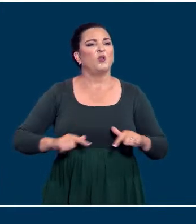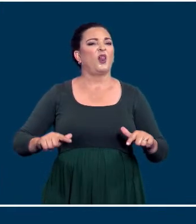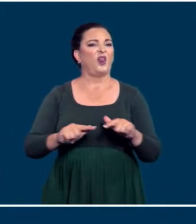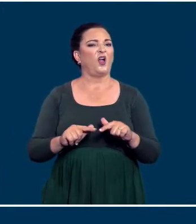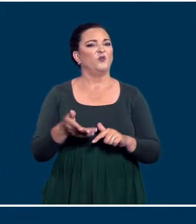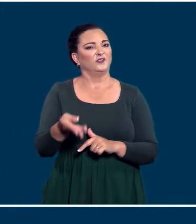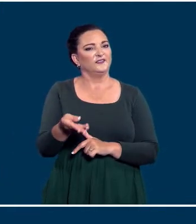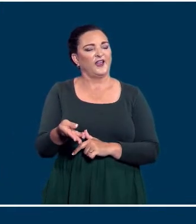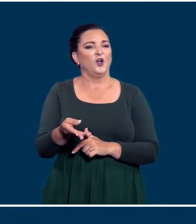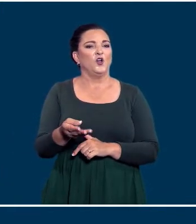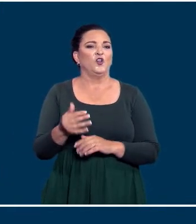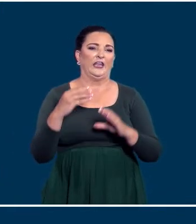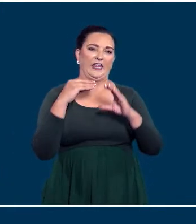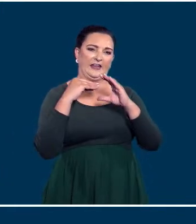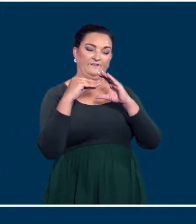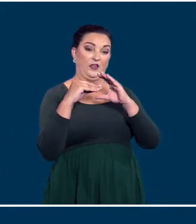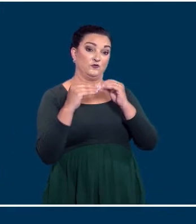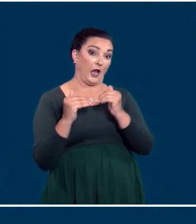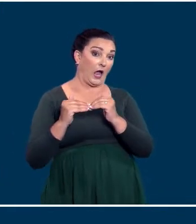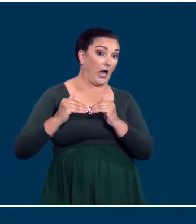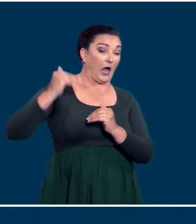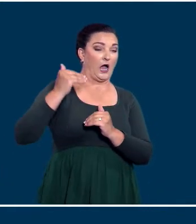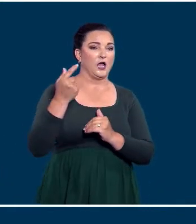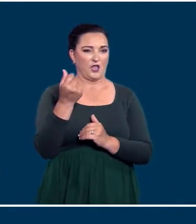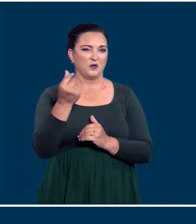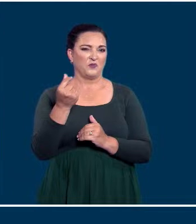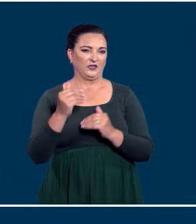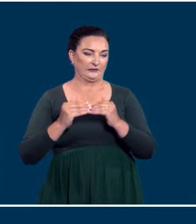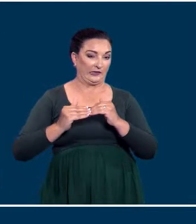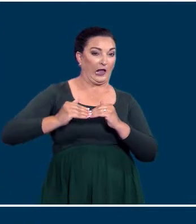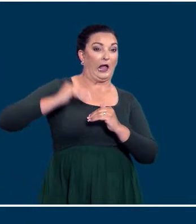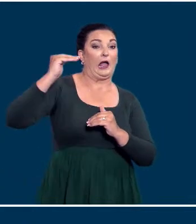to inflation, which is higher admin prices, being quite a lot